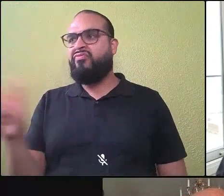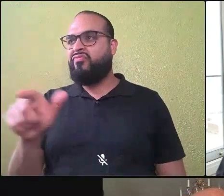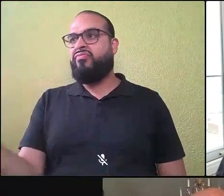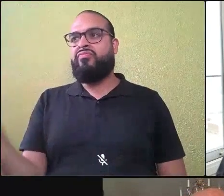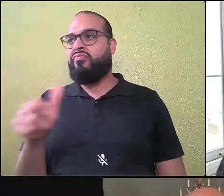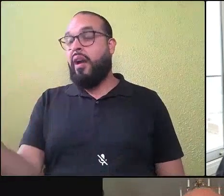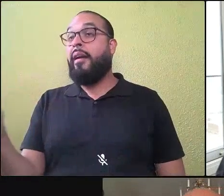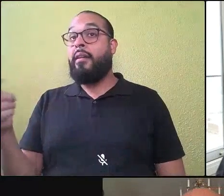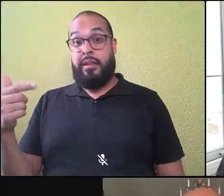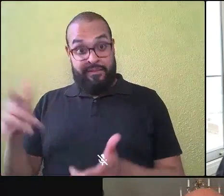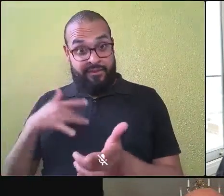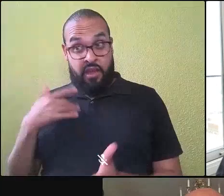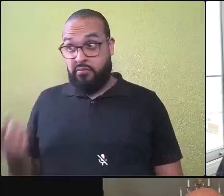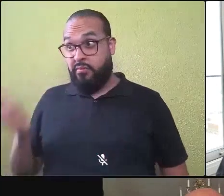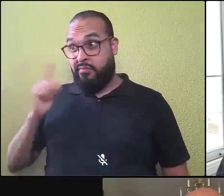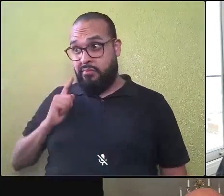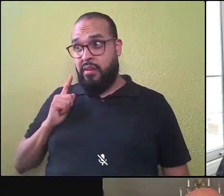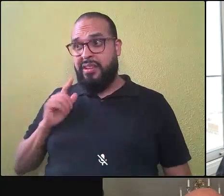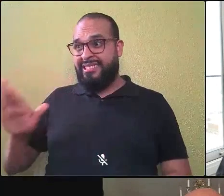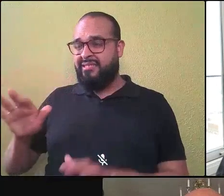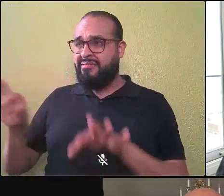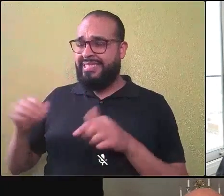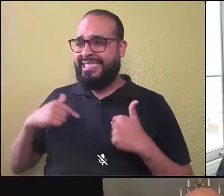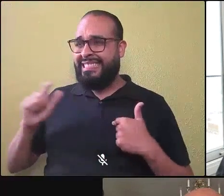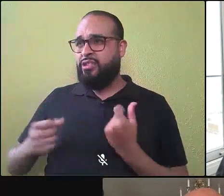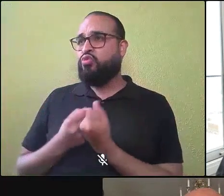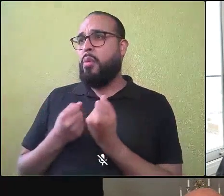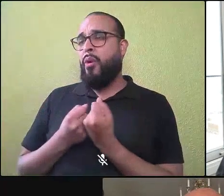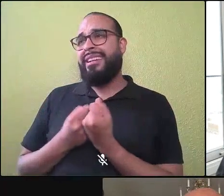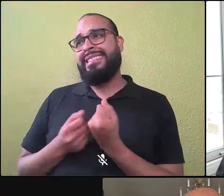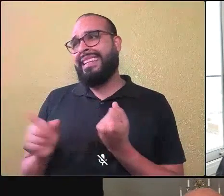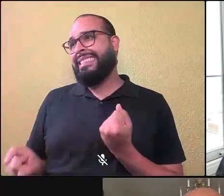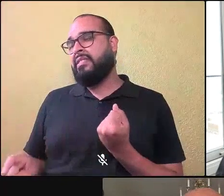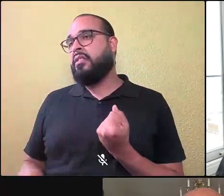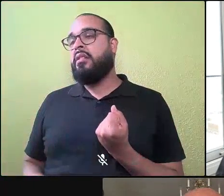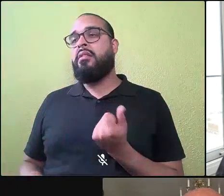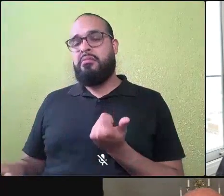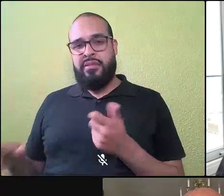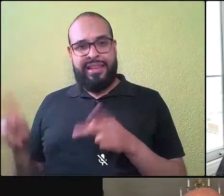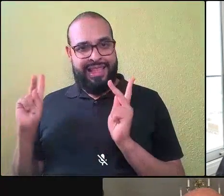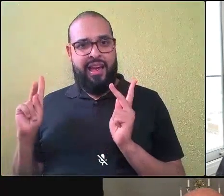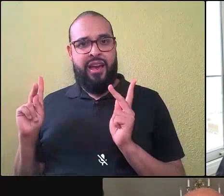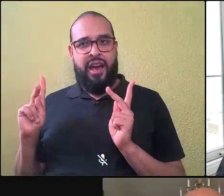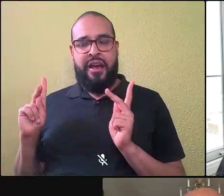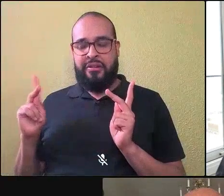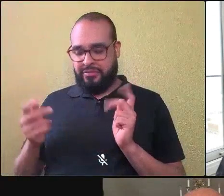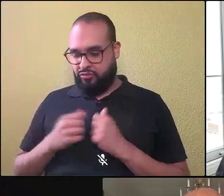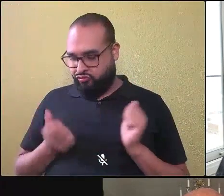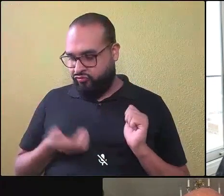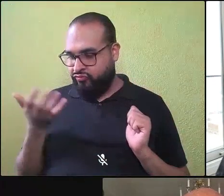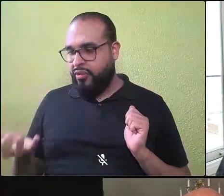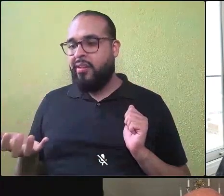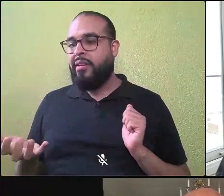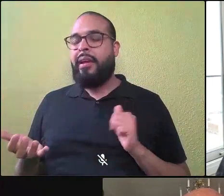here. Being able to create a moment for that to be true, and not sort of just let myself sort of continue to just like